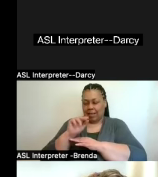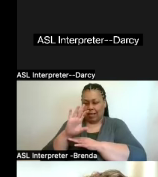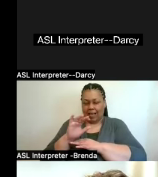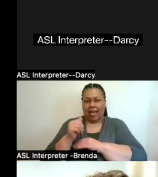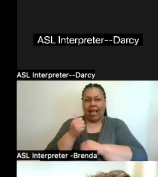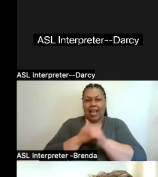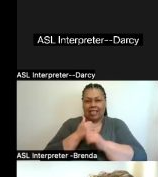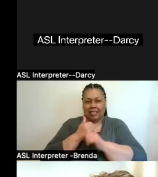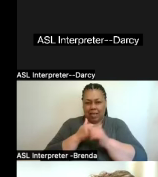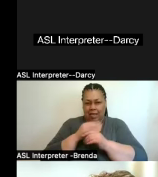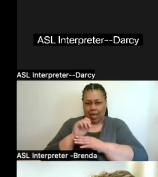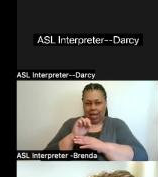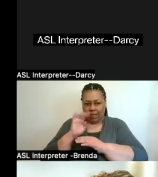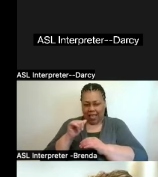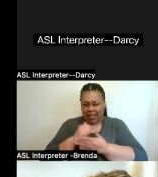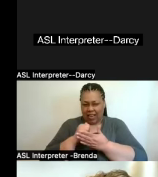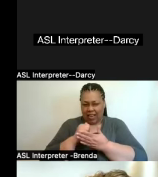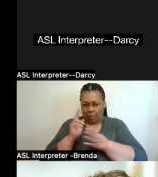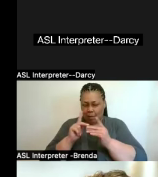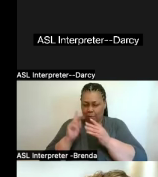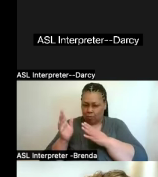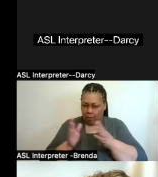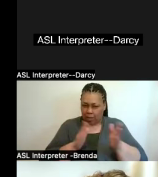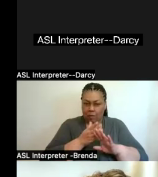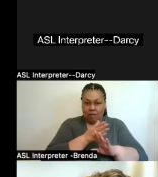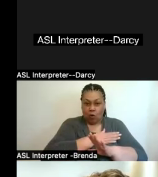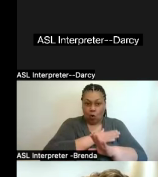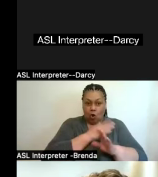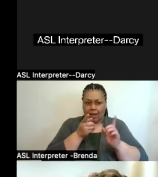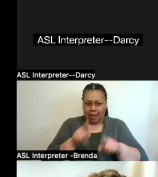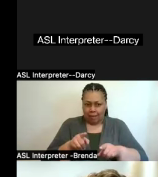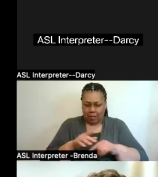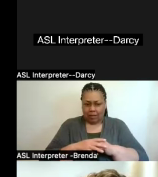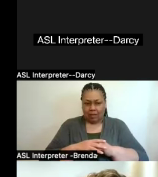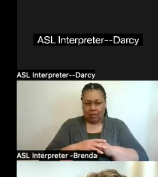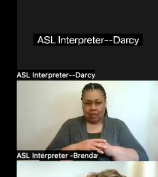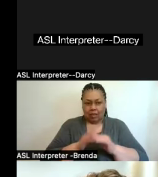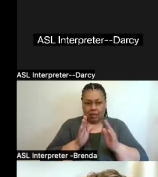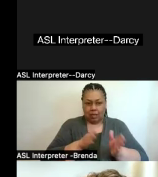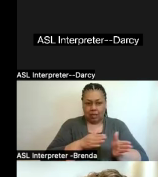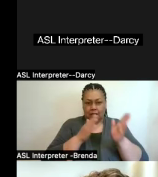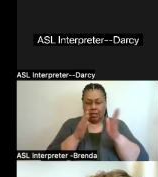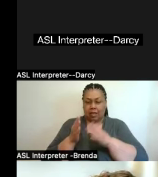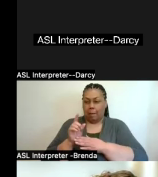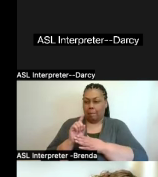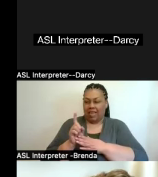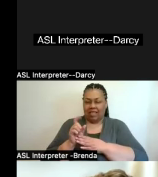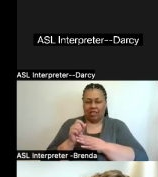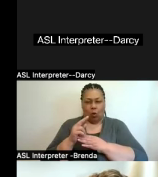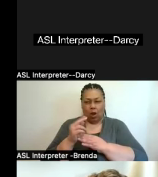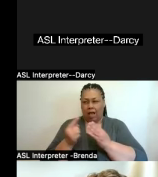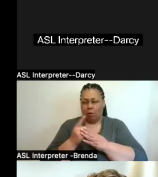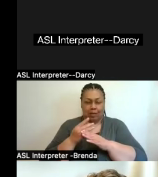prepare for an earthquake before it happens. And then in the minutes to hours after